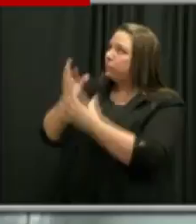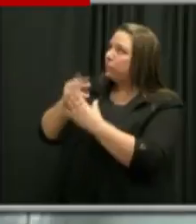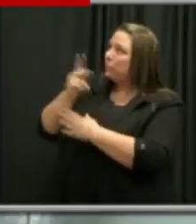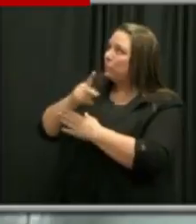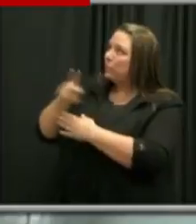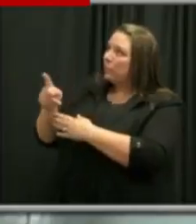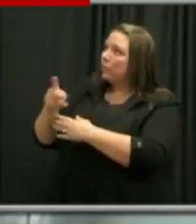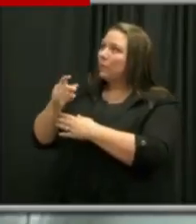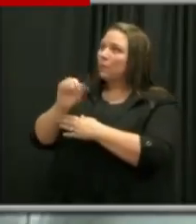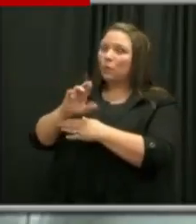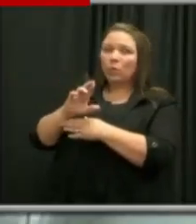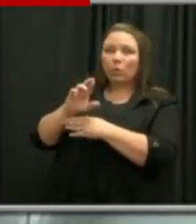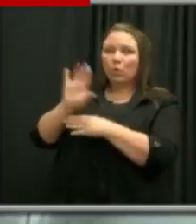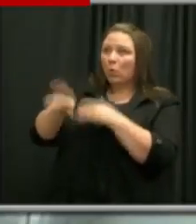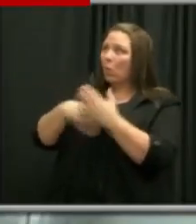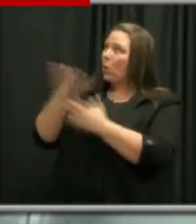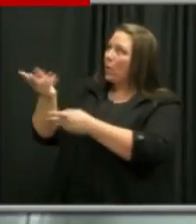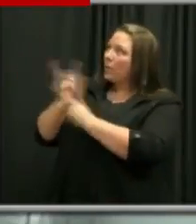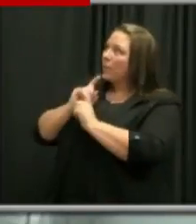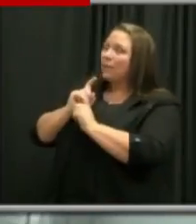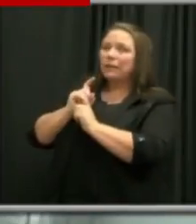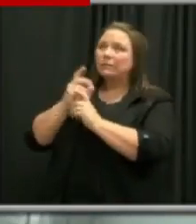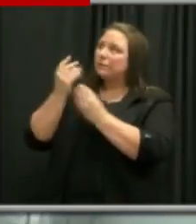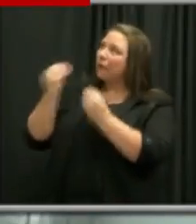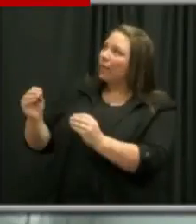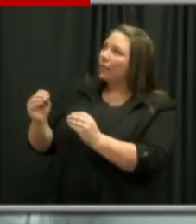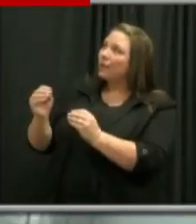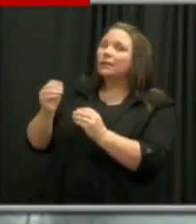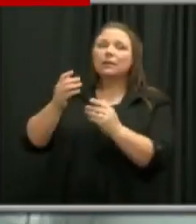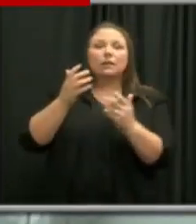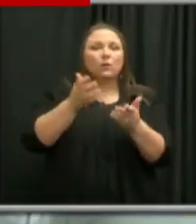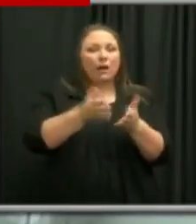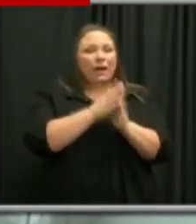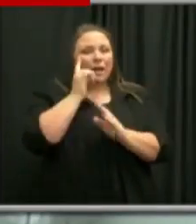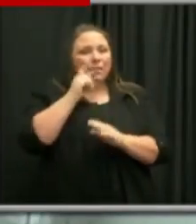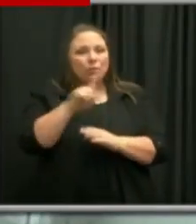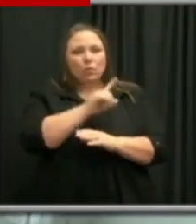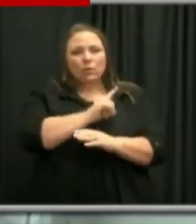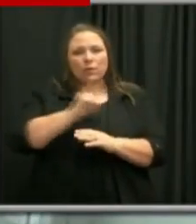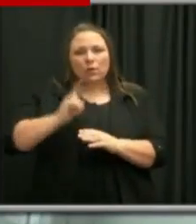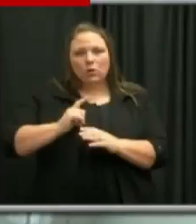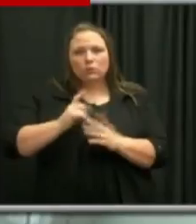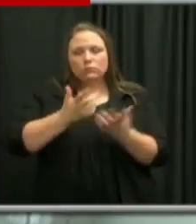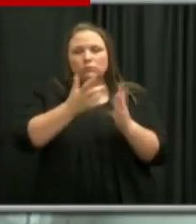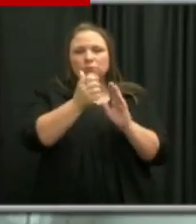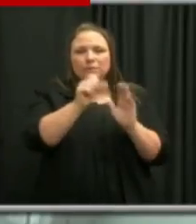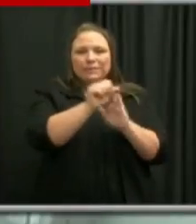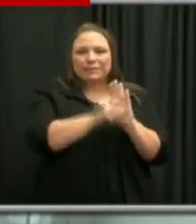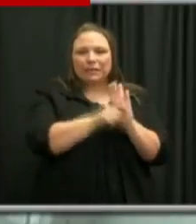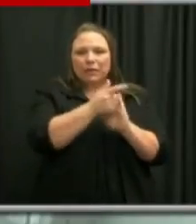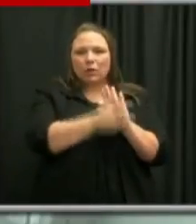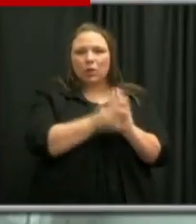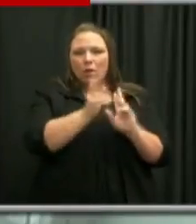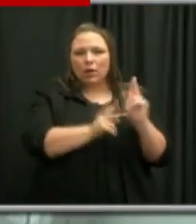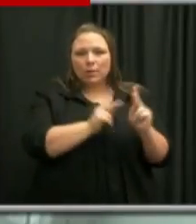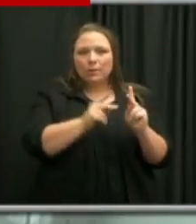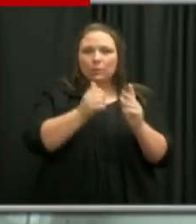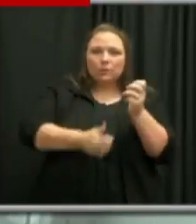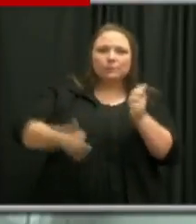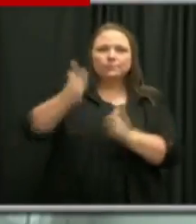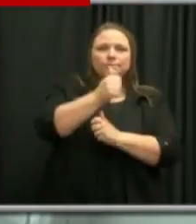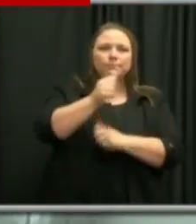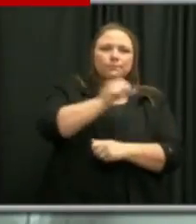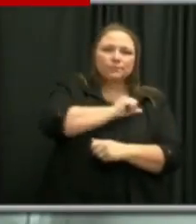or EIDLs. And those are state lawmakers. Those are not your Metro Council folks, but your state senator or your state